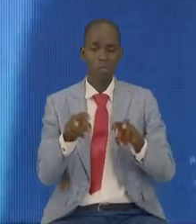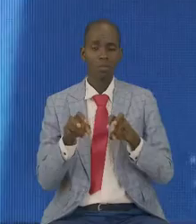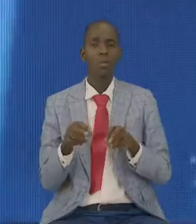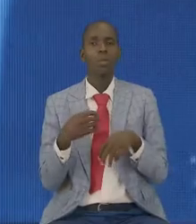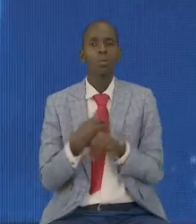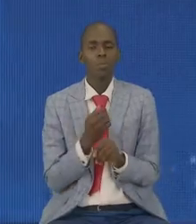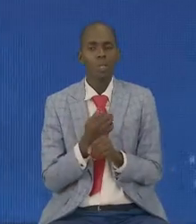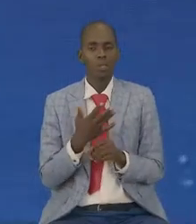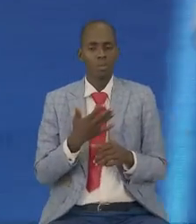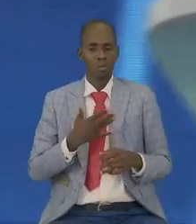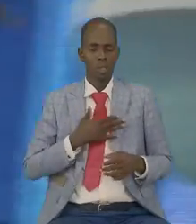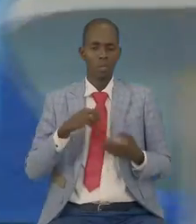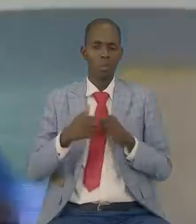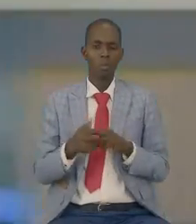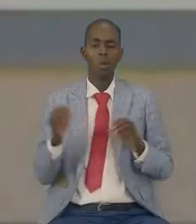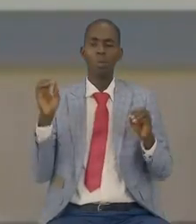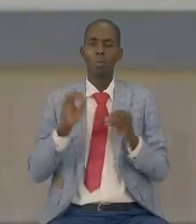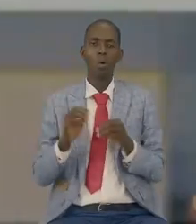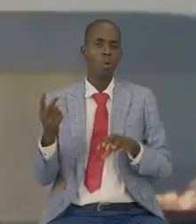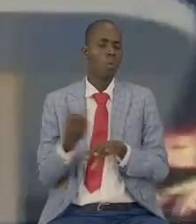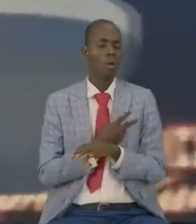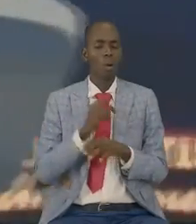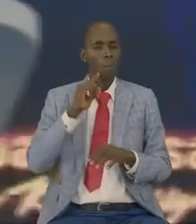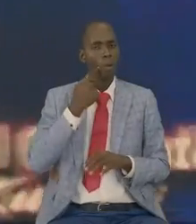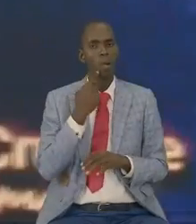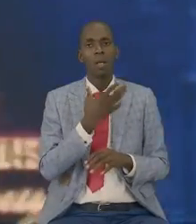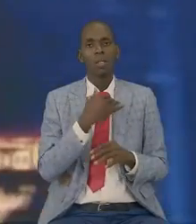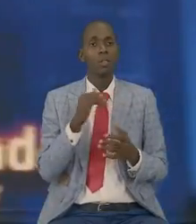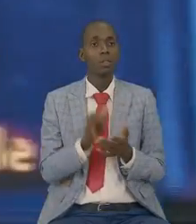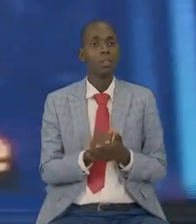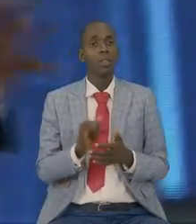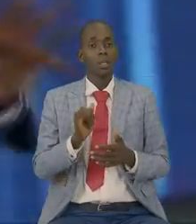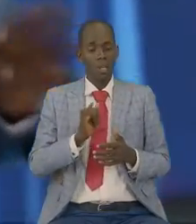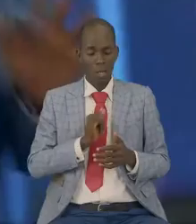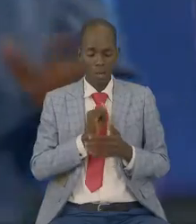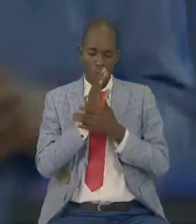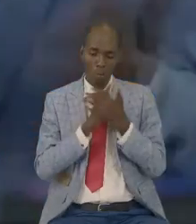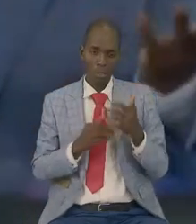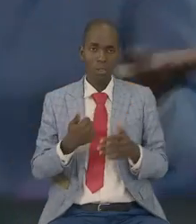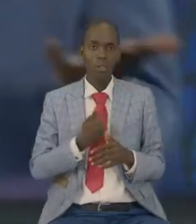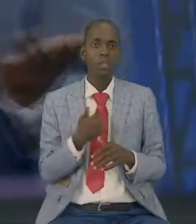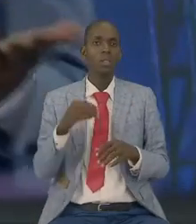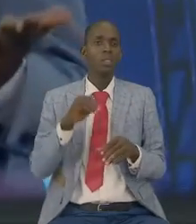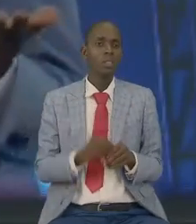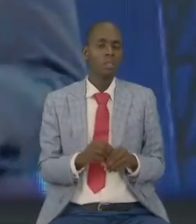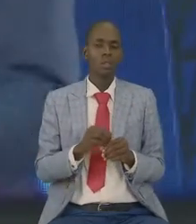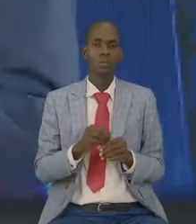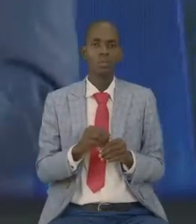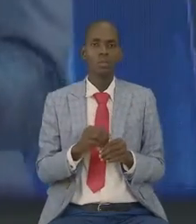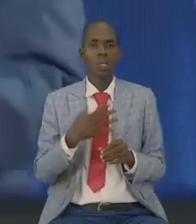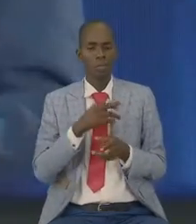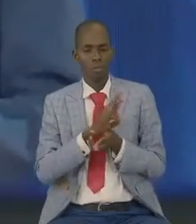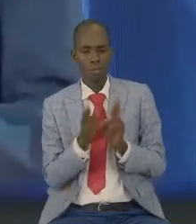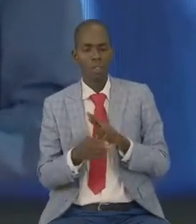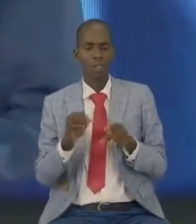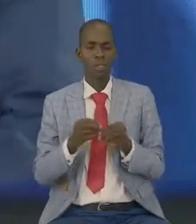bitter and more bitter. But now he said, I abhor myself in dust and ashes. I repent in dust and